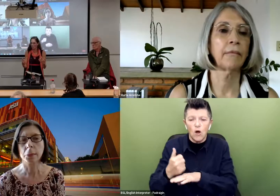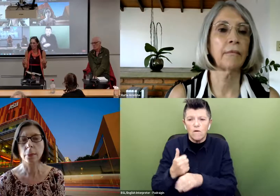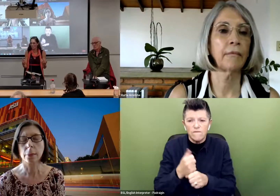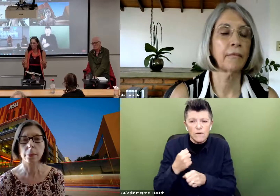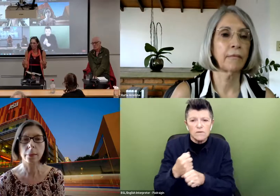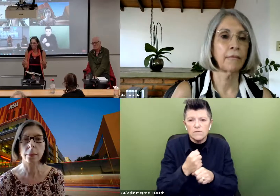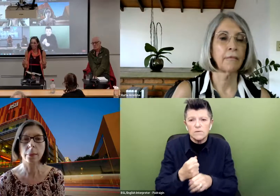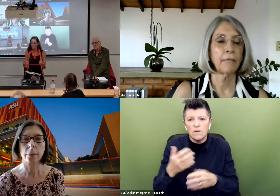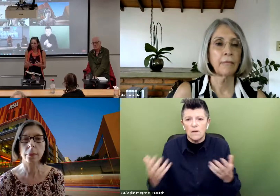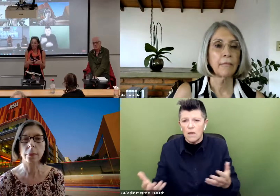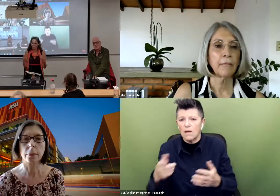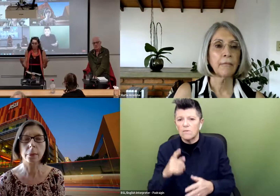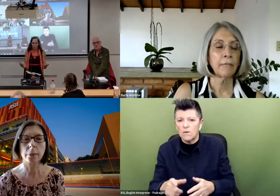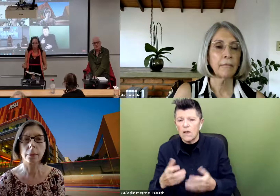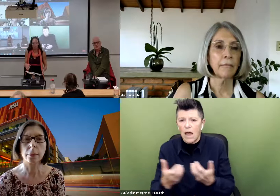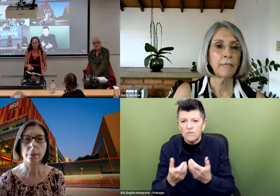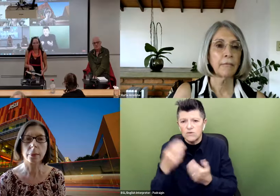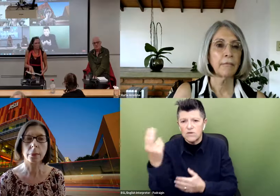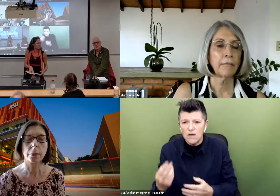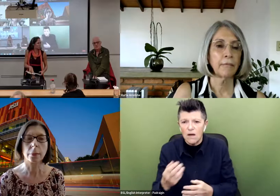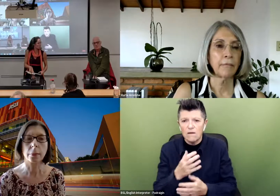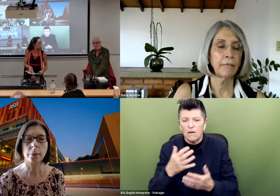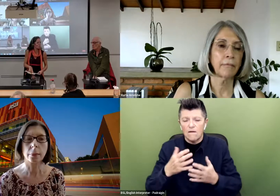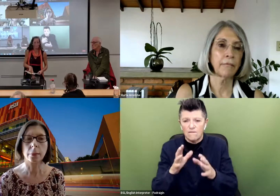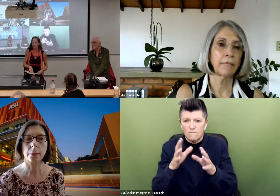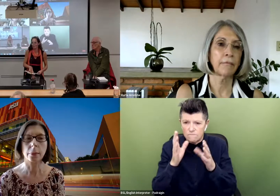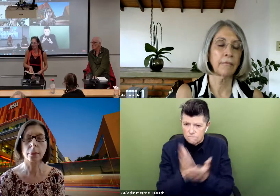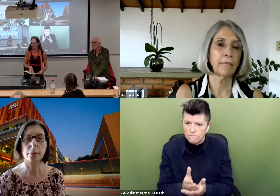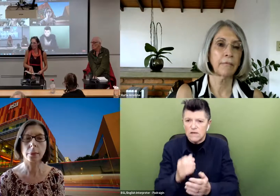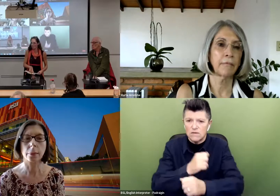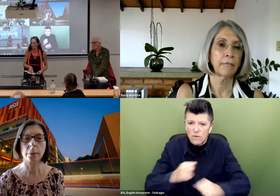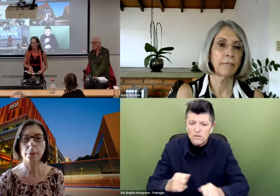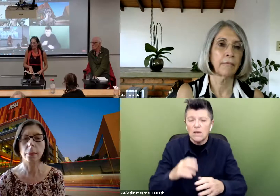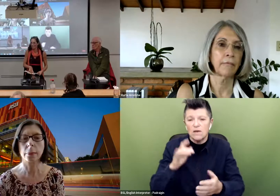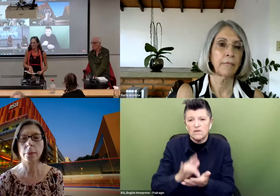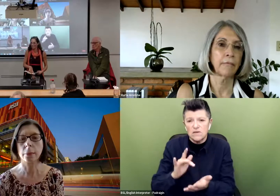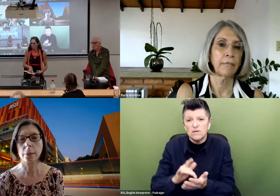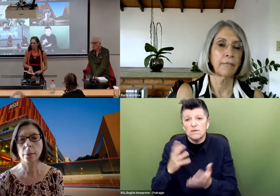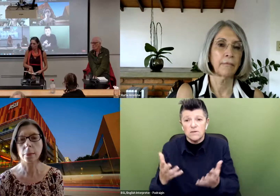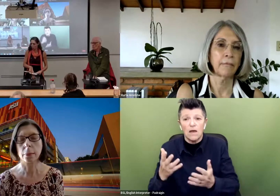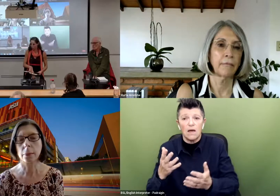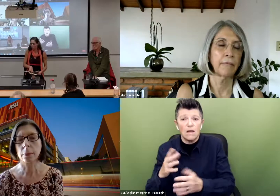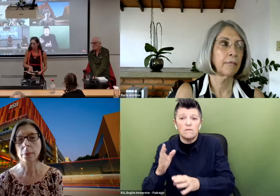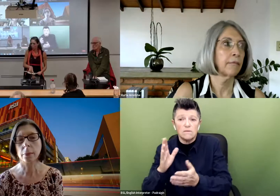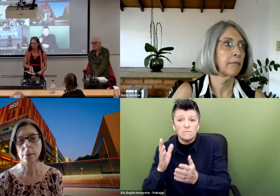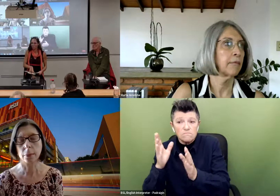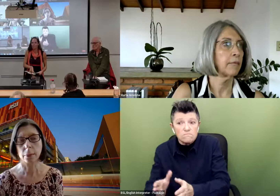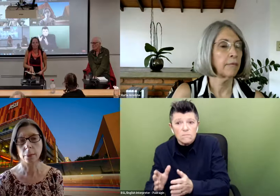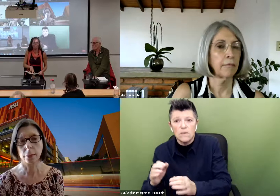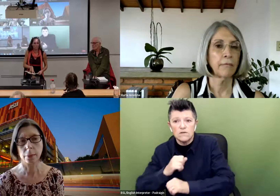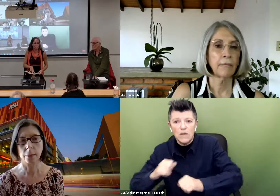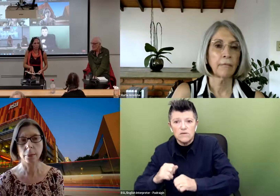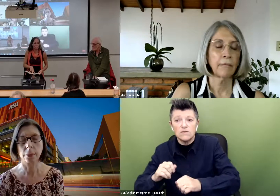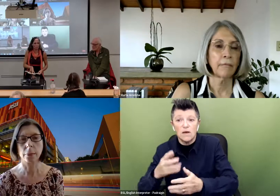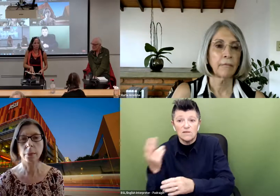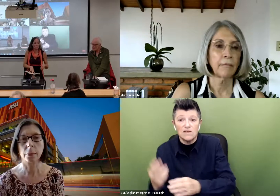able to engage, And sometimes on purpose, cities and physical spaces are designed in such a way that keeps certain people out